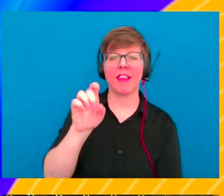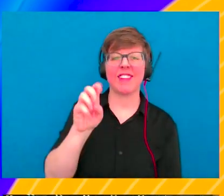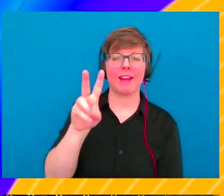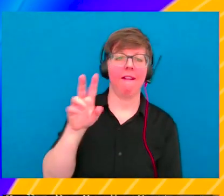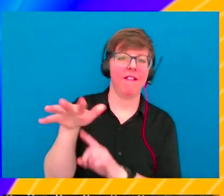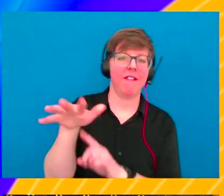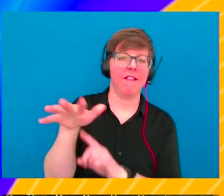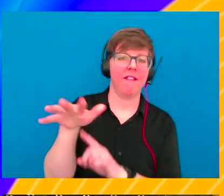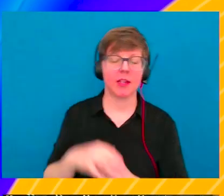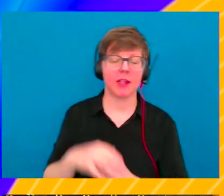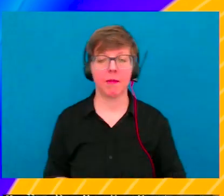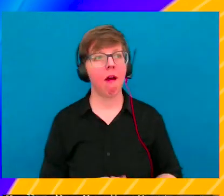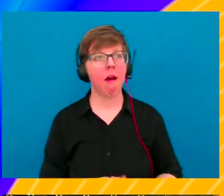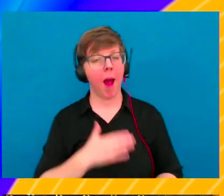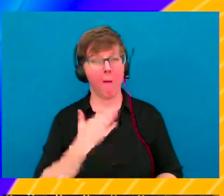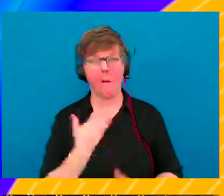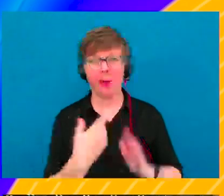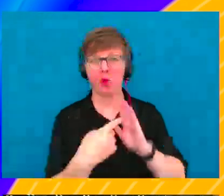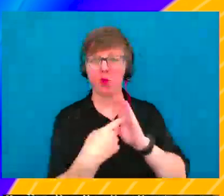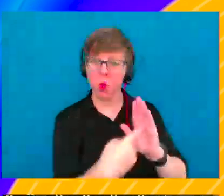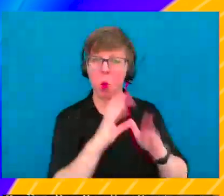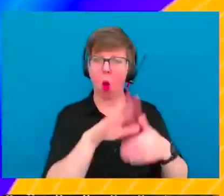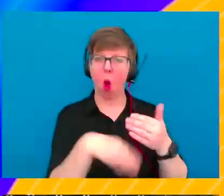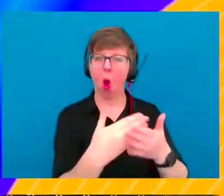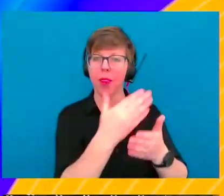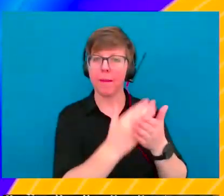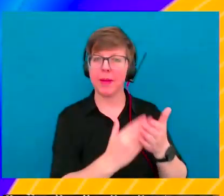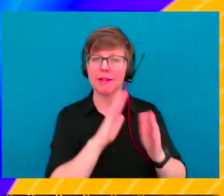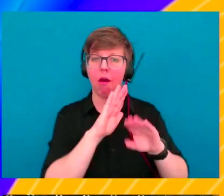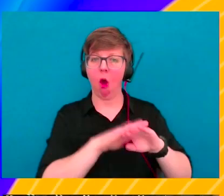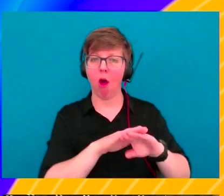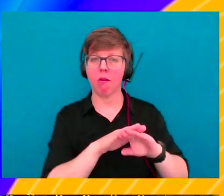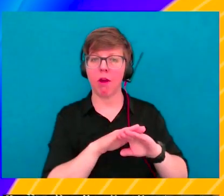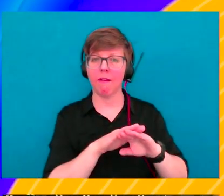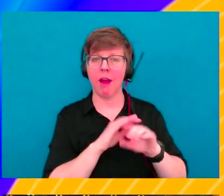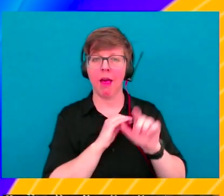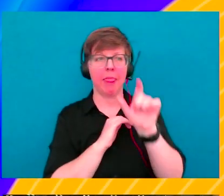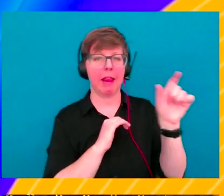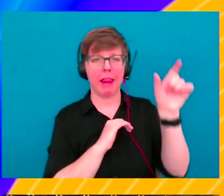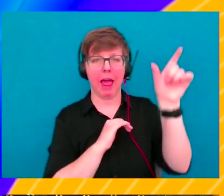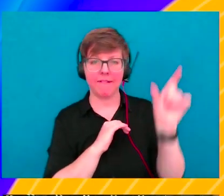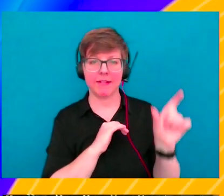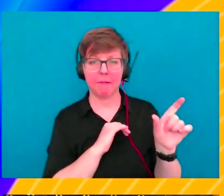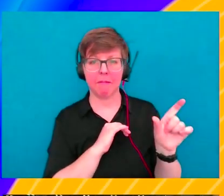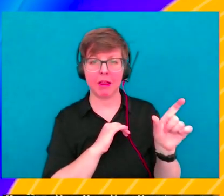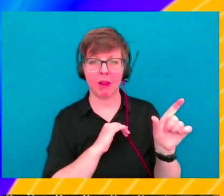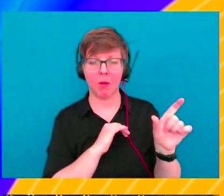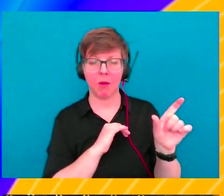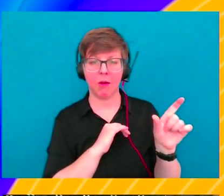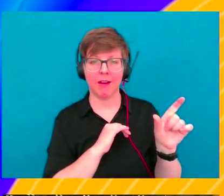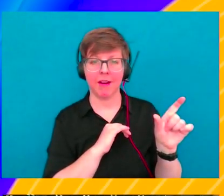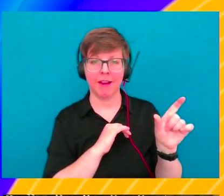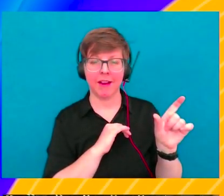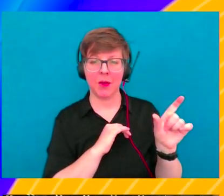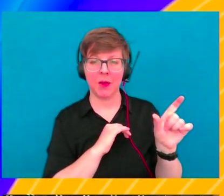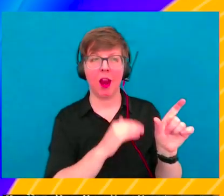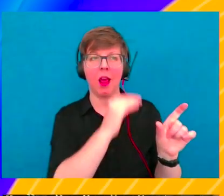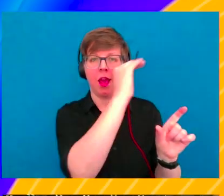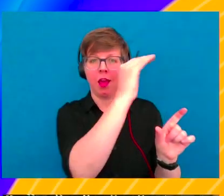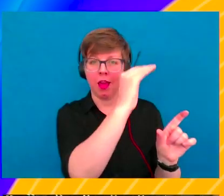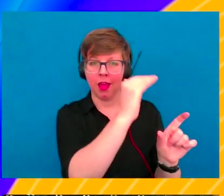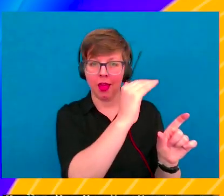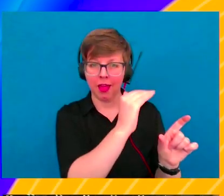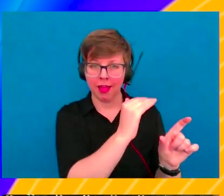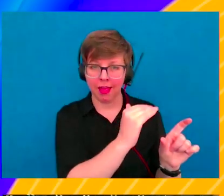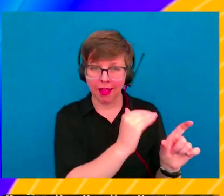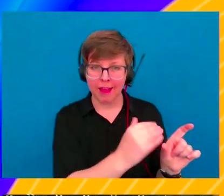the pieces on the left-hand menu, because I was going to ask you, How organized he is. you kind of named off some things that